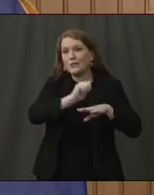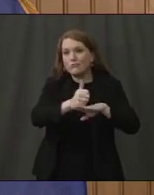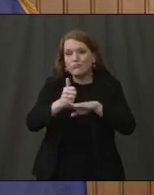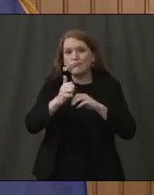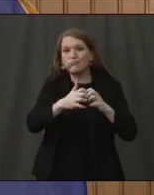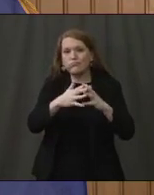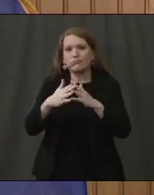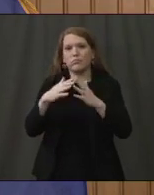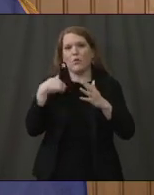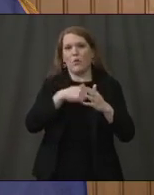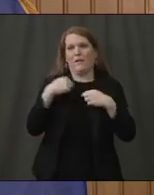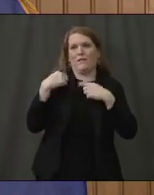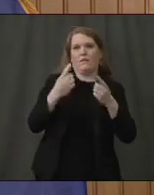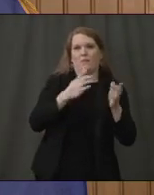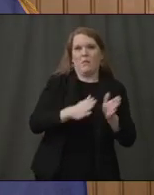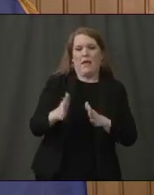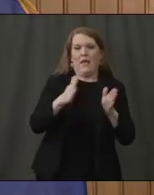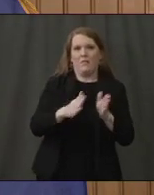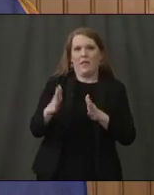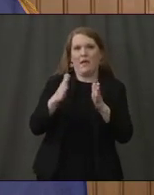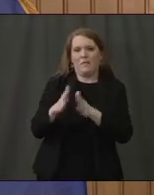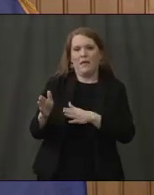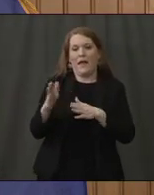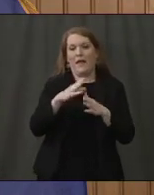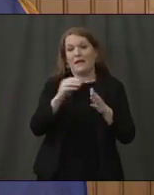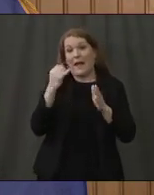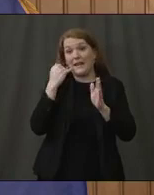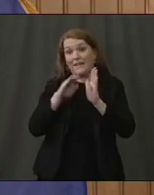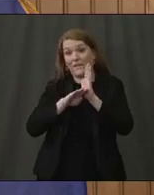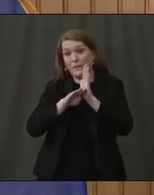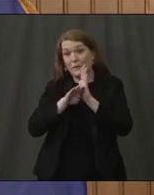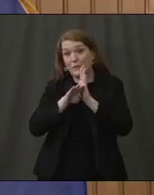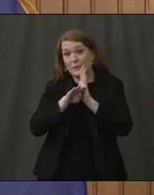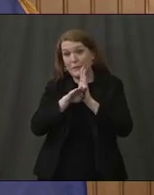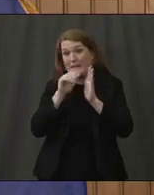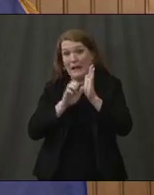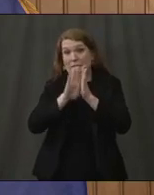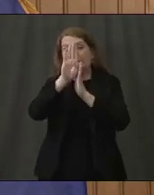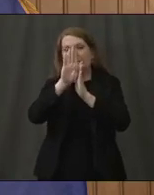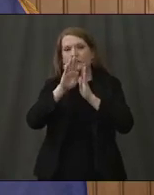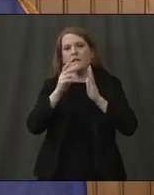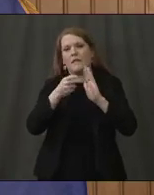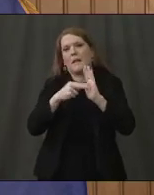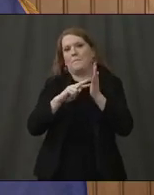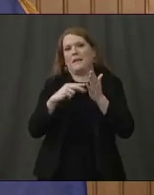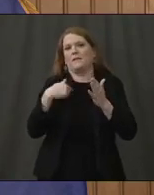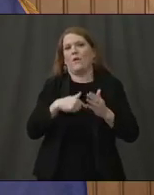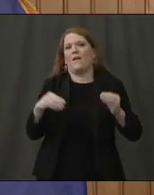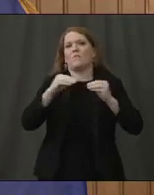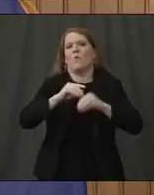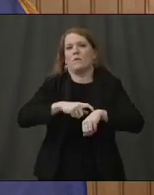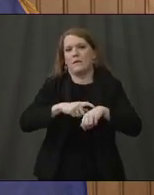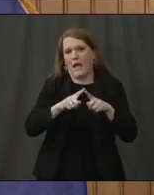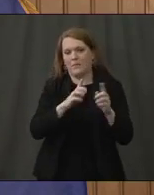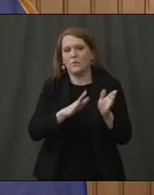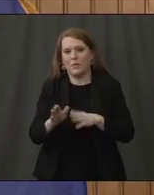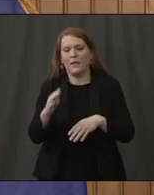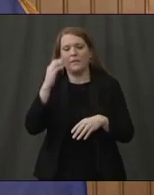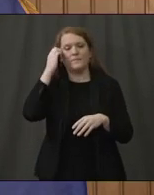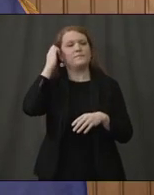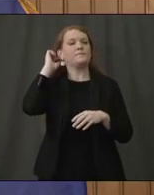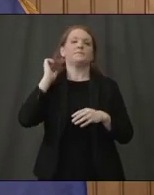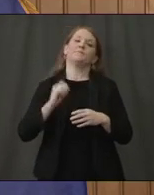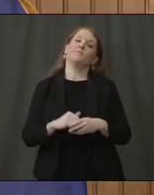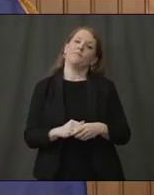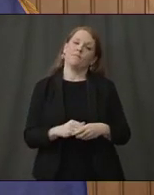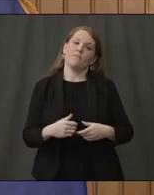this linear allows us to plan even more. I'll tell you that the capacity is important in terms of a lot of our other